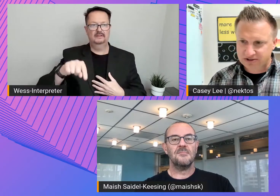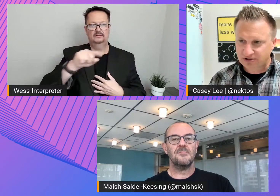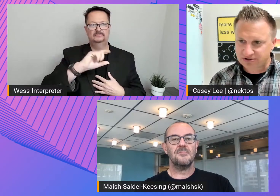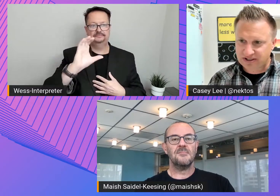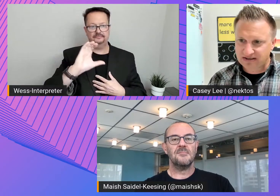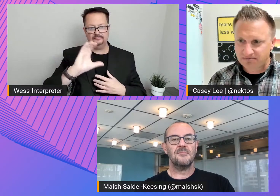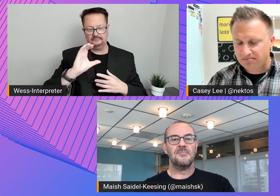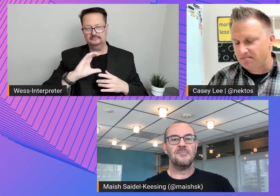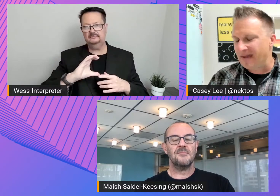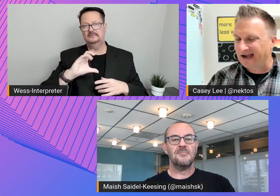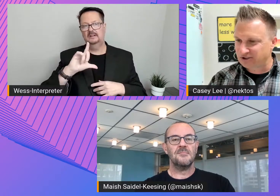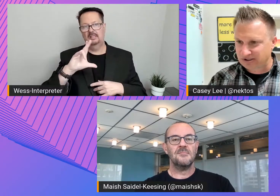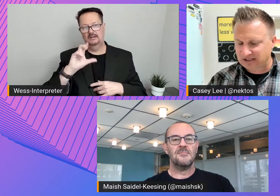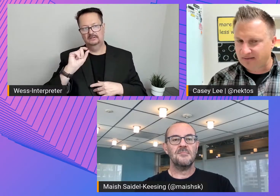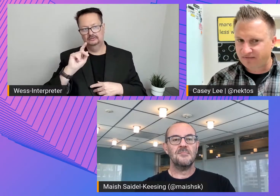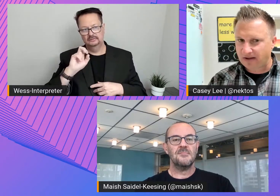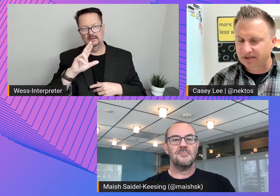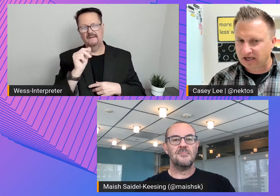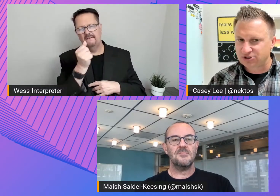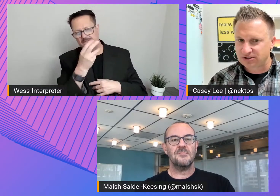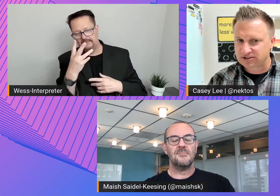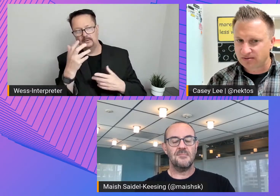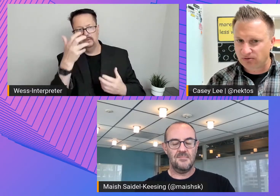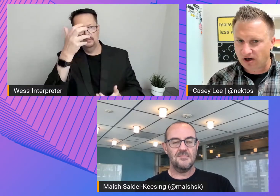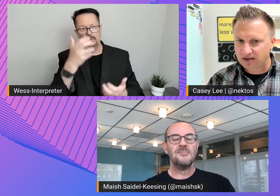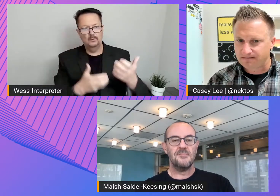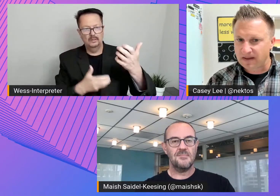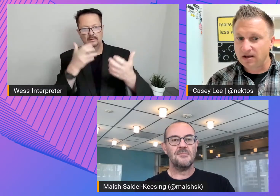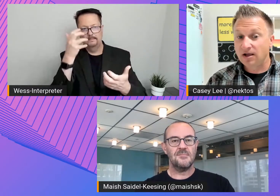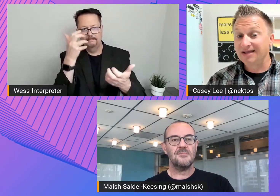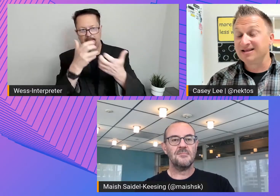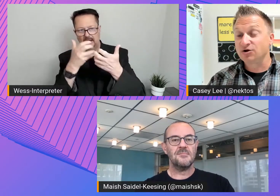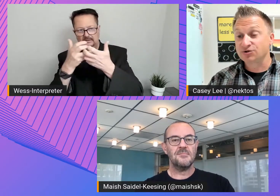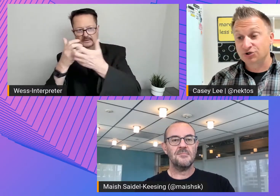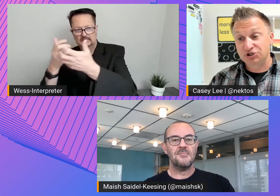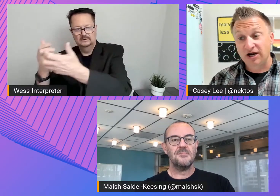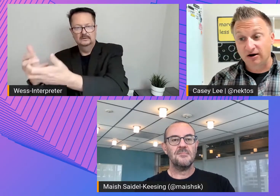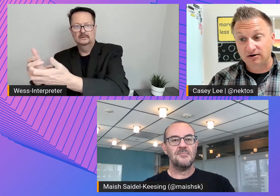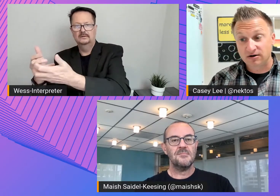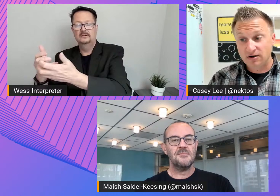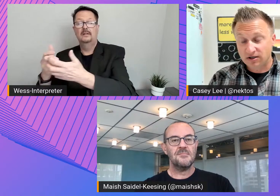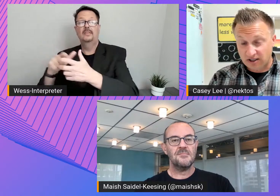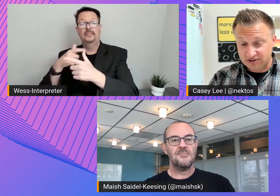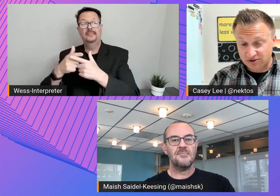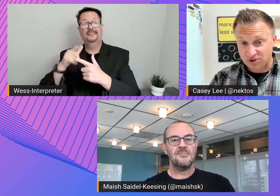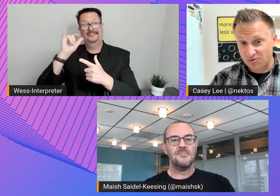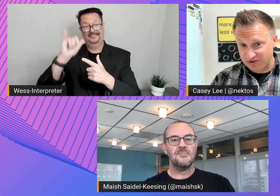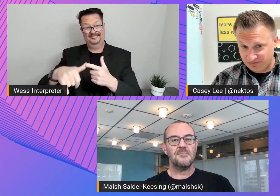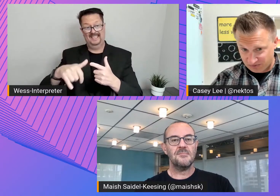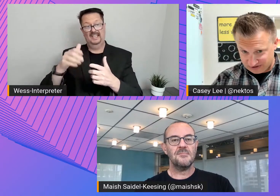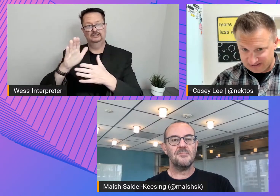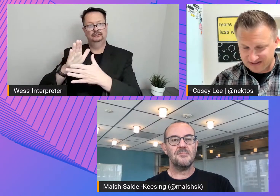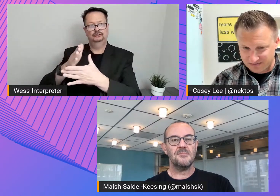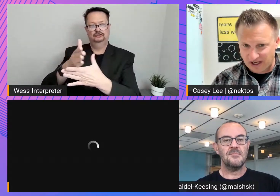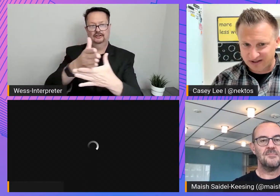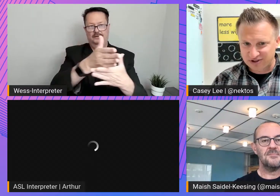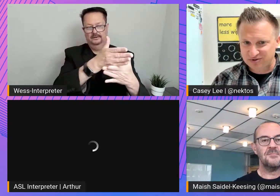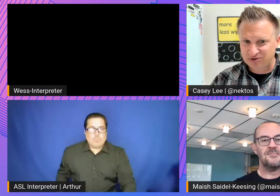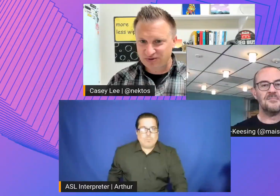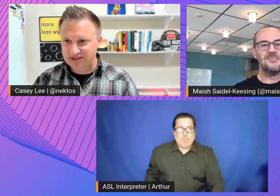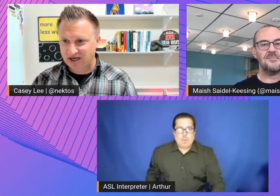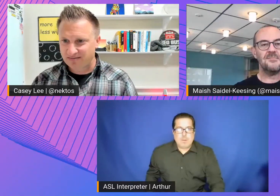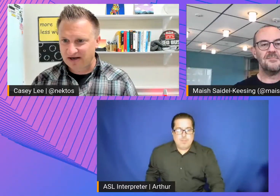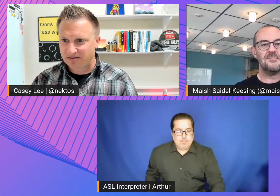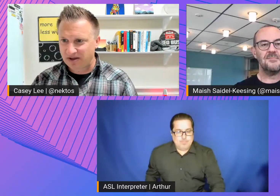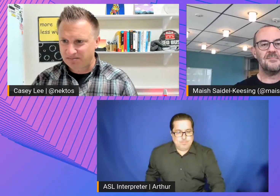different clusters that match the type of application that's going to be running. And then those are shared clusters, which presents some challenges,